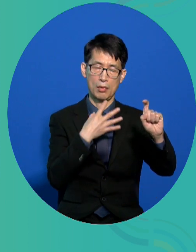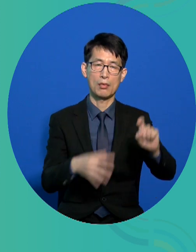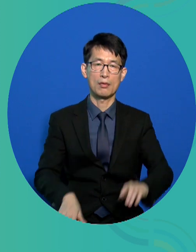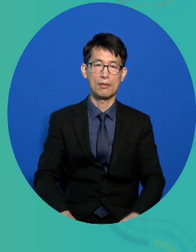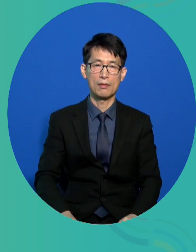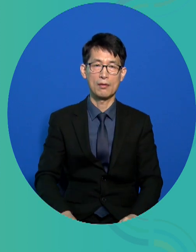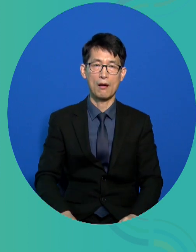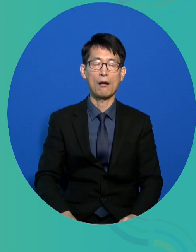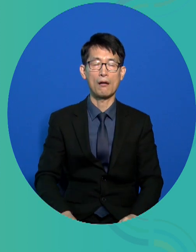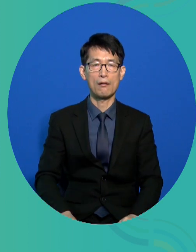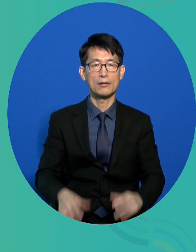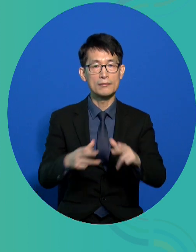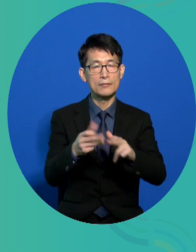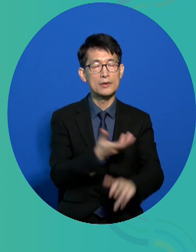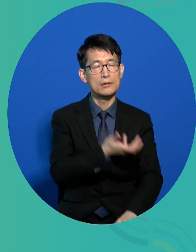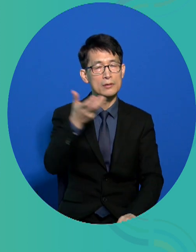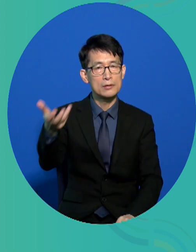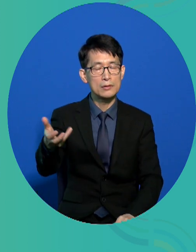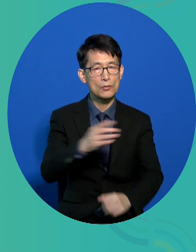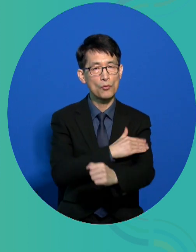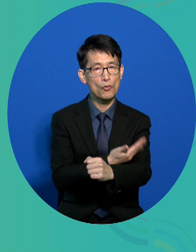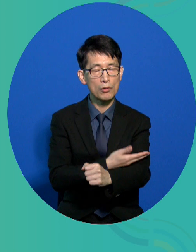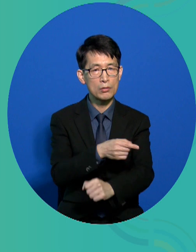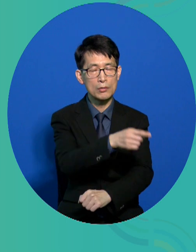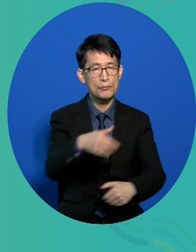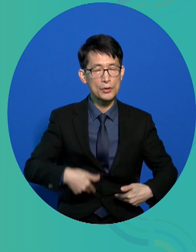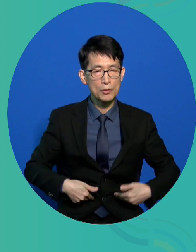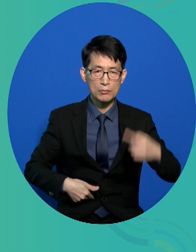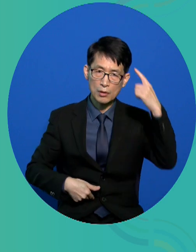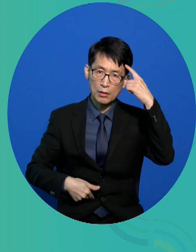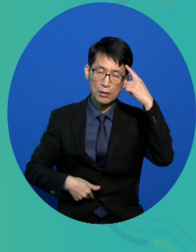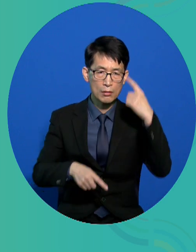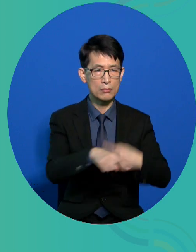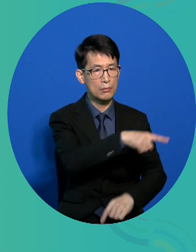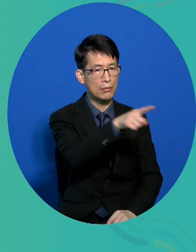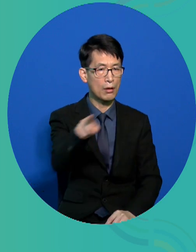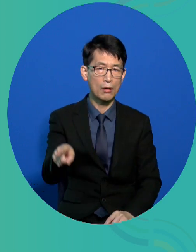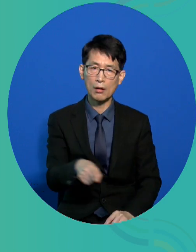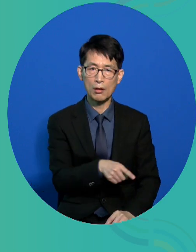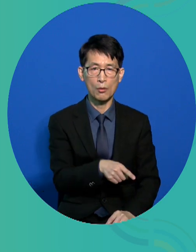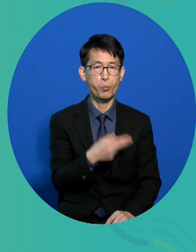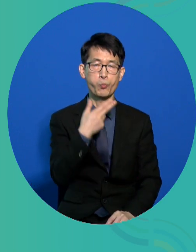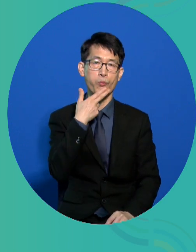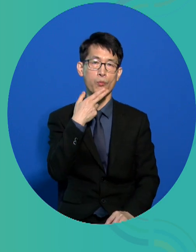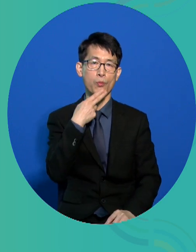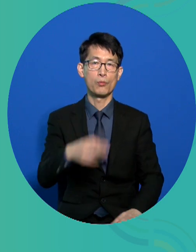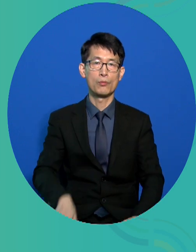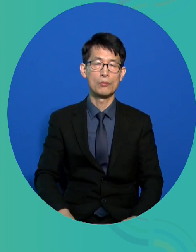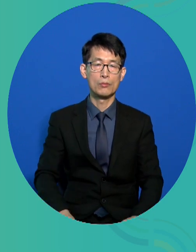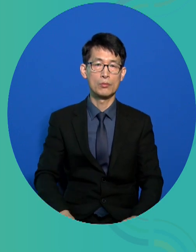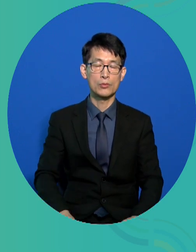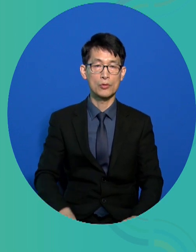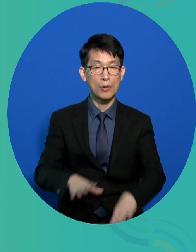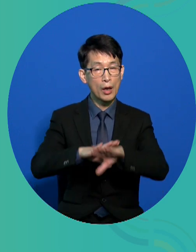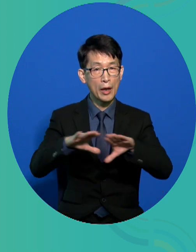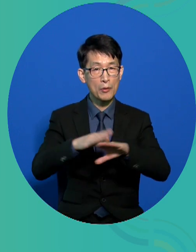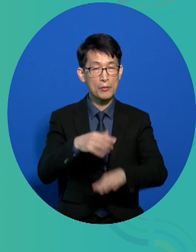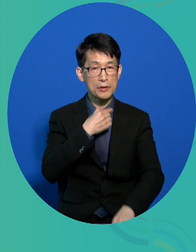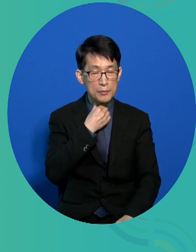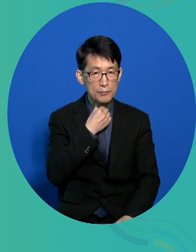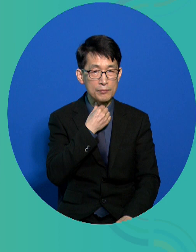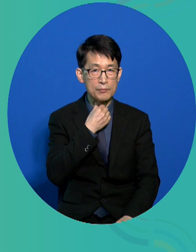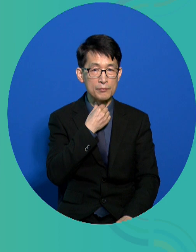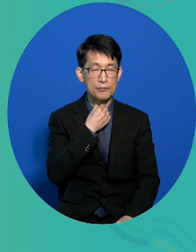pet-related project people. And so these were the results. As for the will